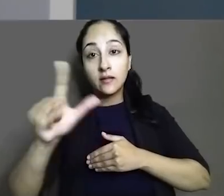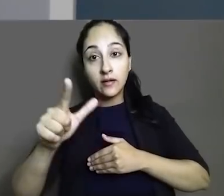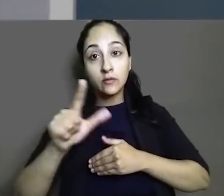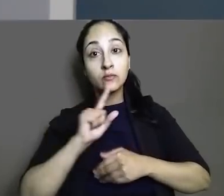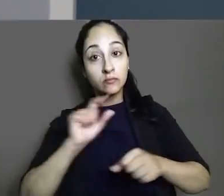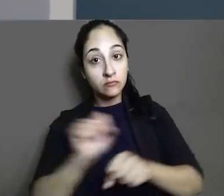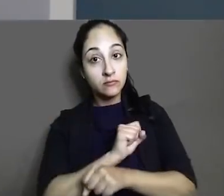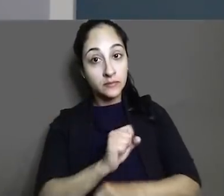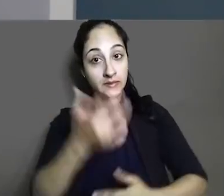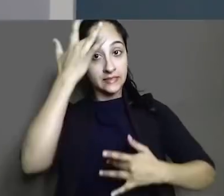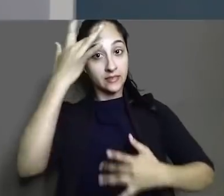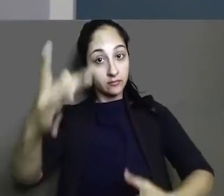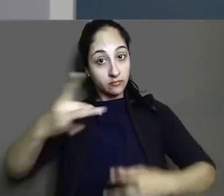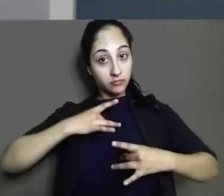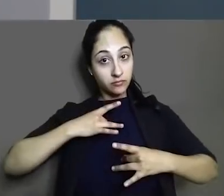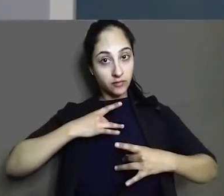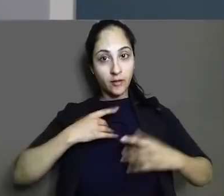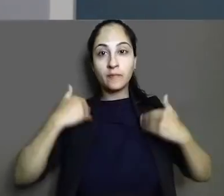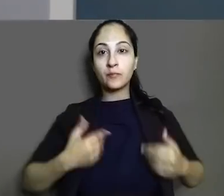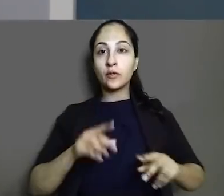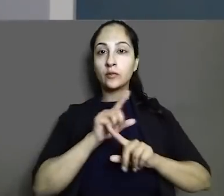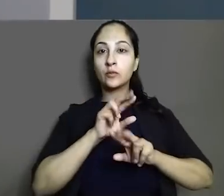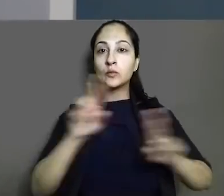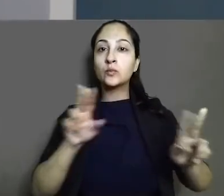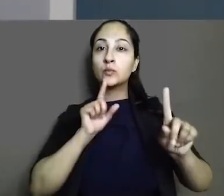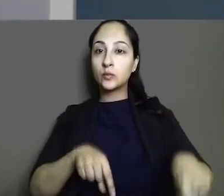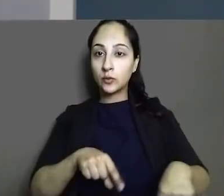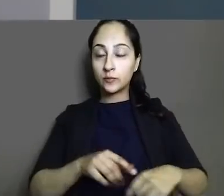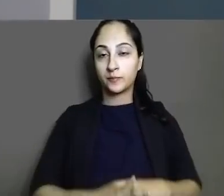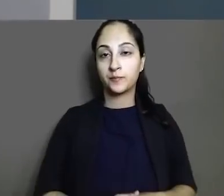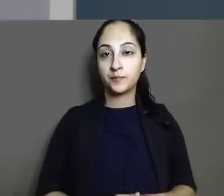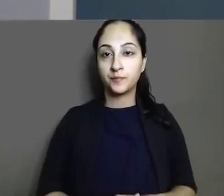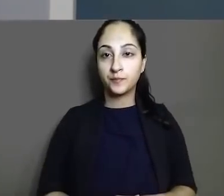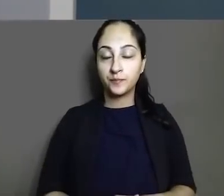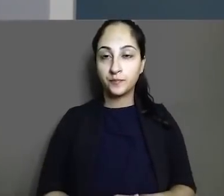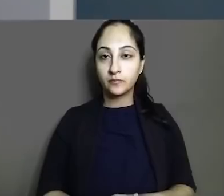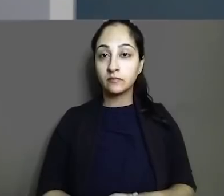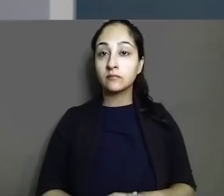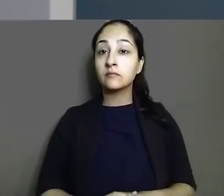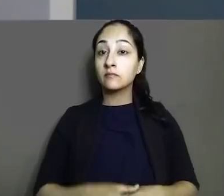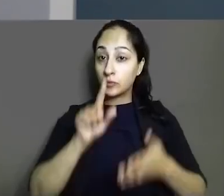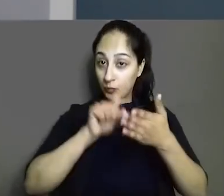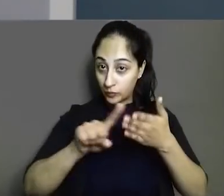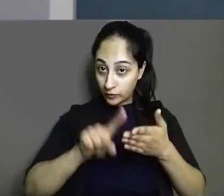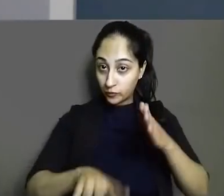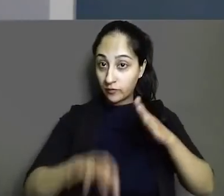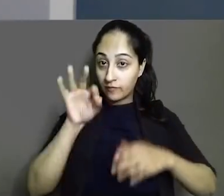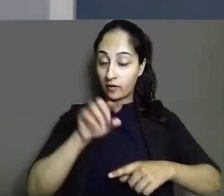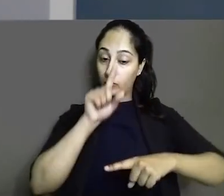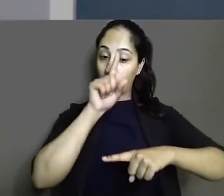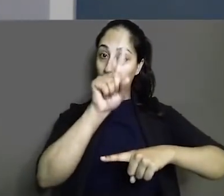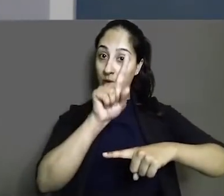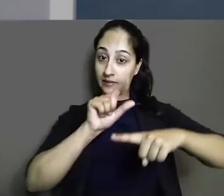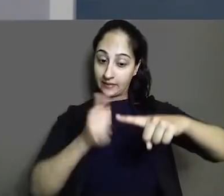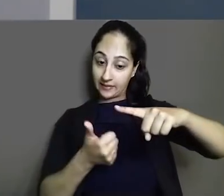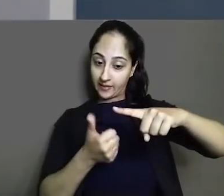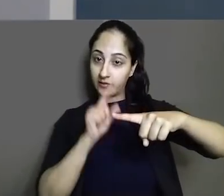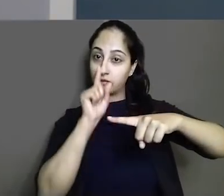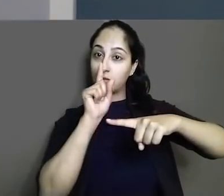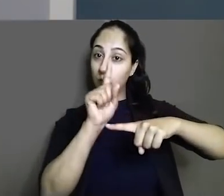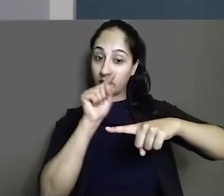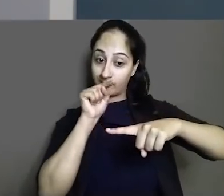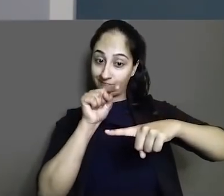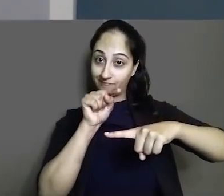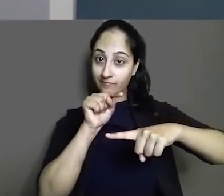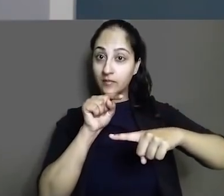site, some tiredness, maybe some muscle aches, and possibly a fever. And with the mRNA vaccines, some side effects are more common